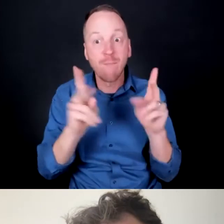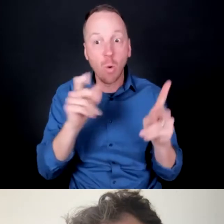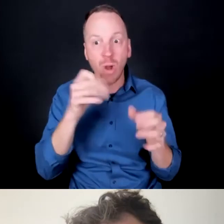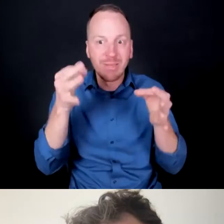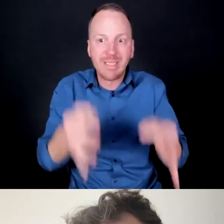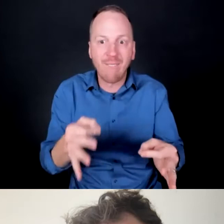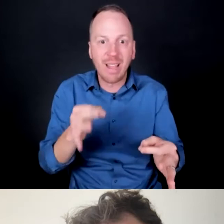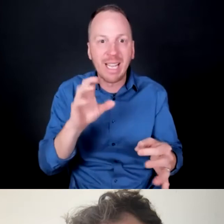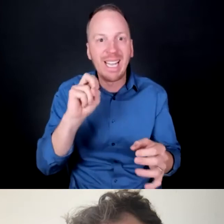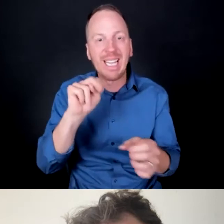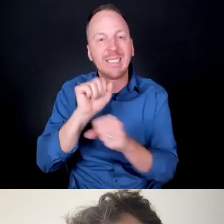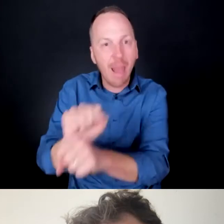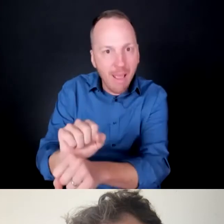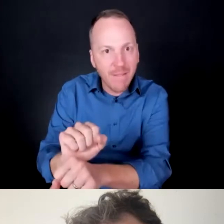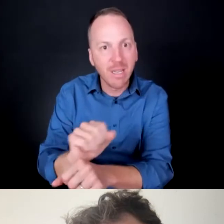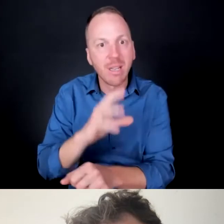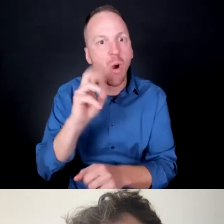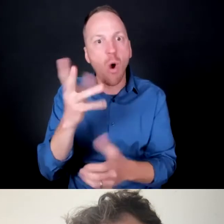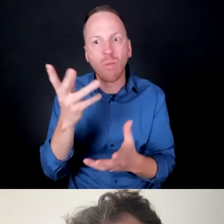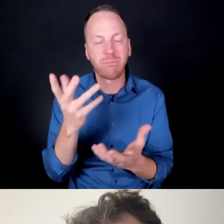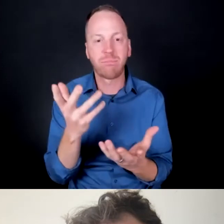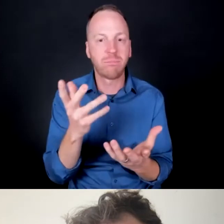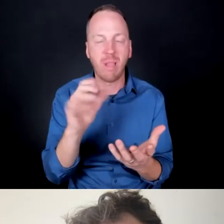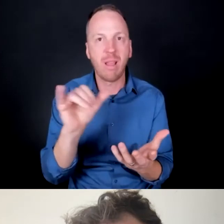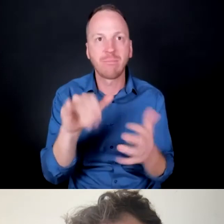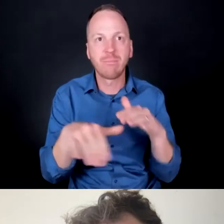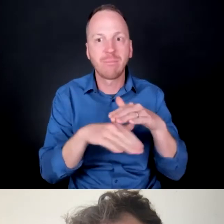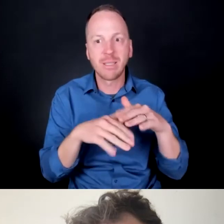definitely enslaved and or basically